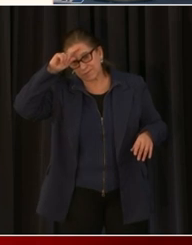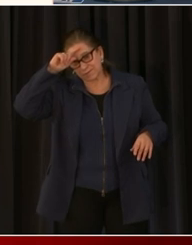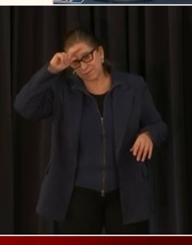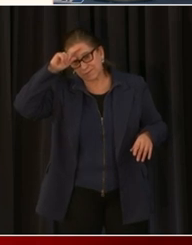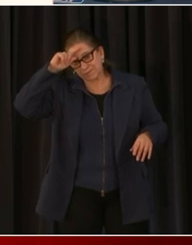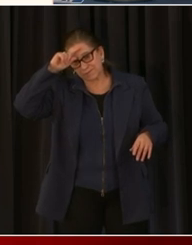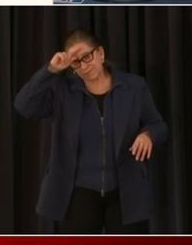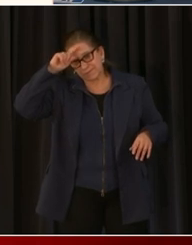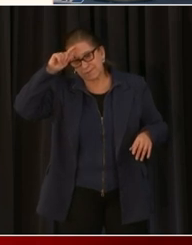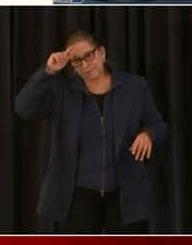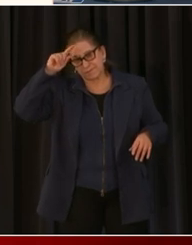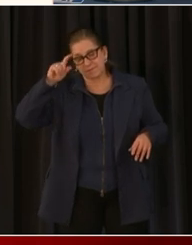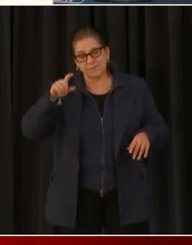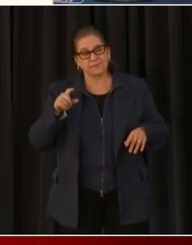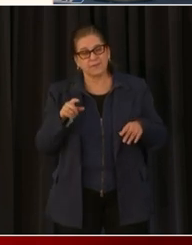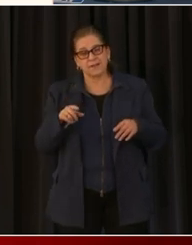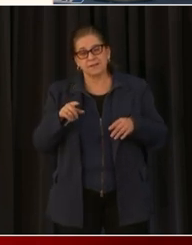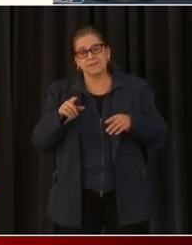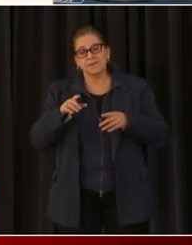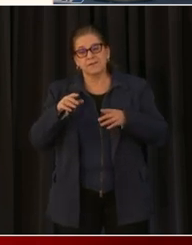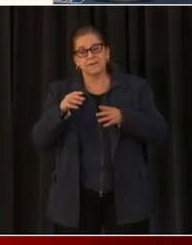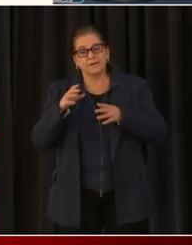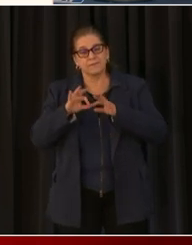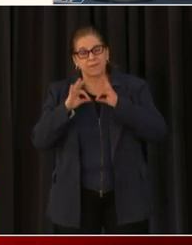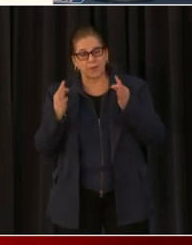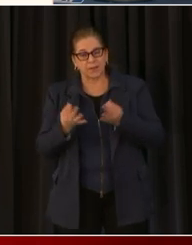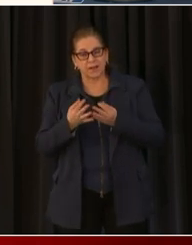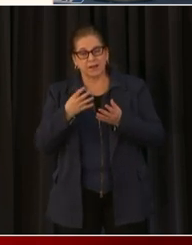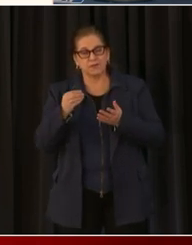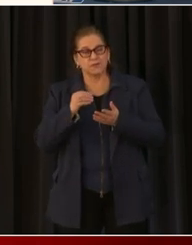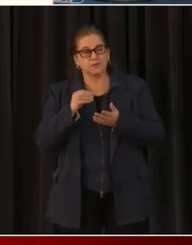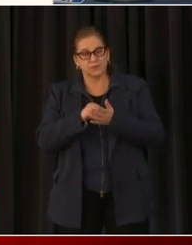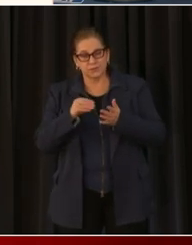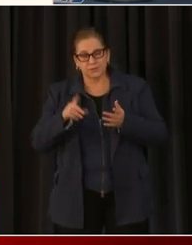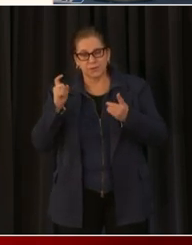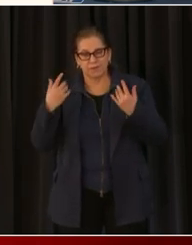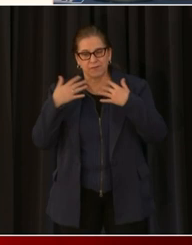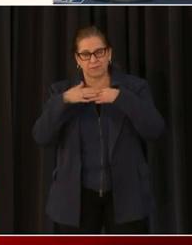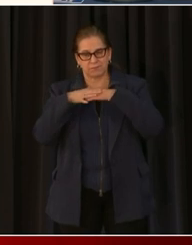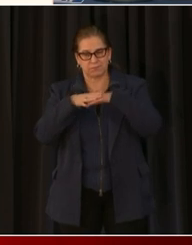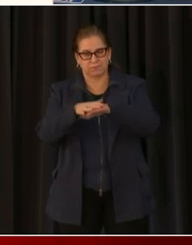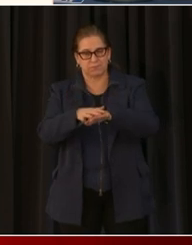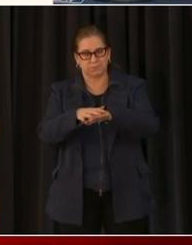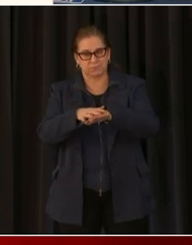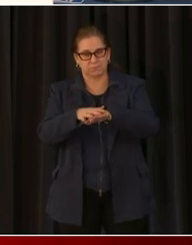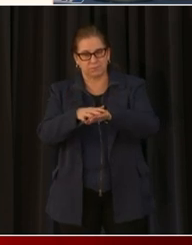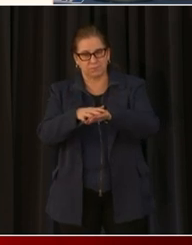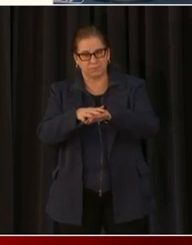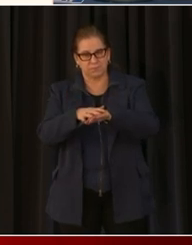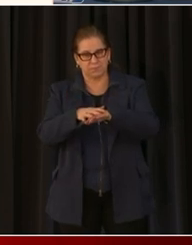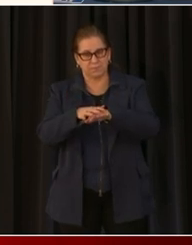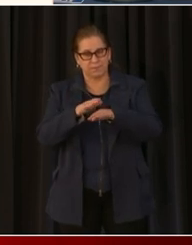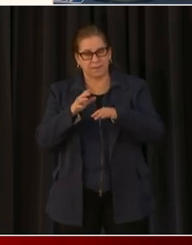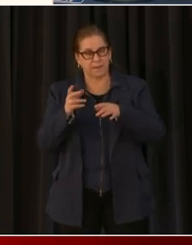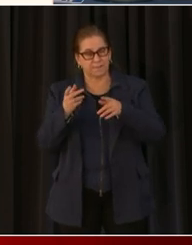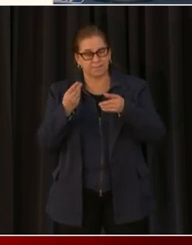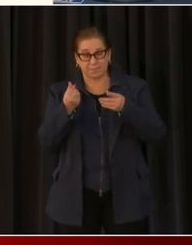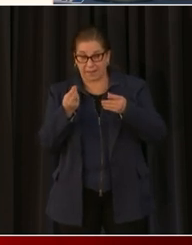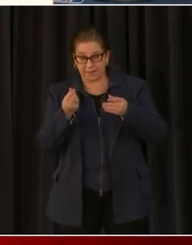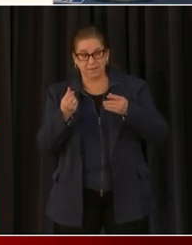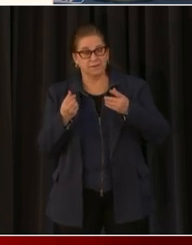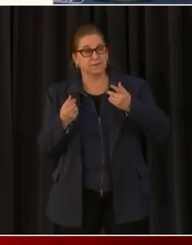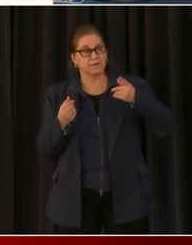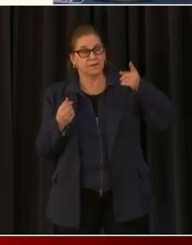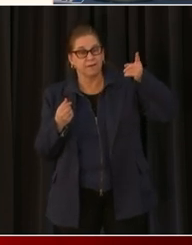have critical needs. We are blending sources of local dollars and federal dollars along with federal stimulus